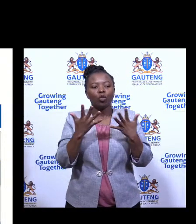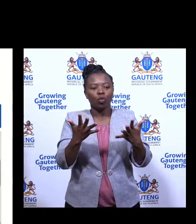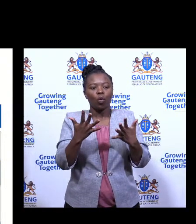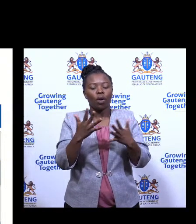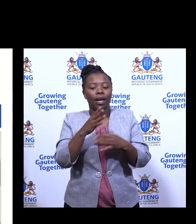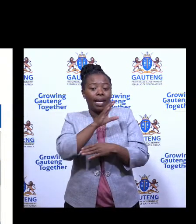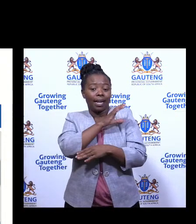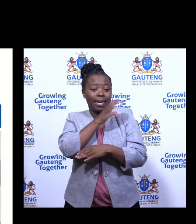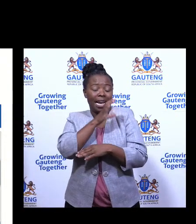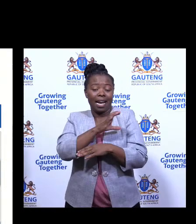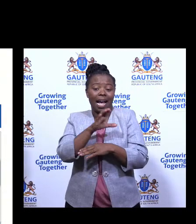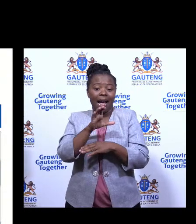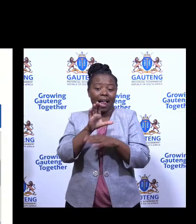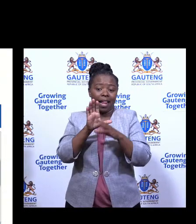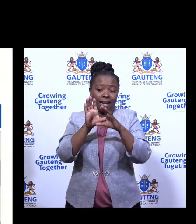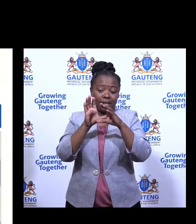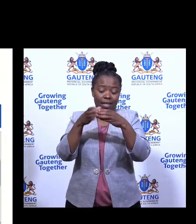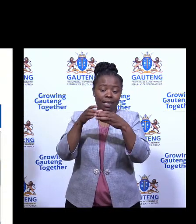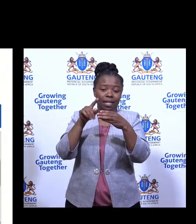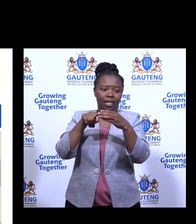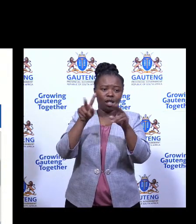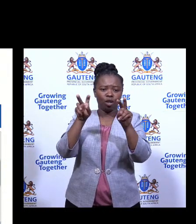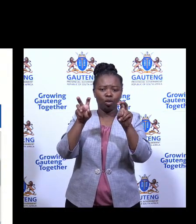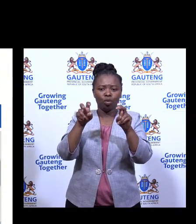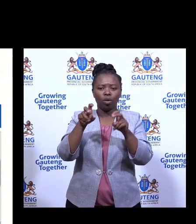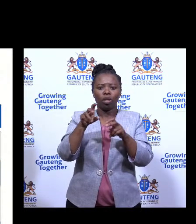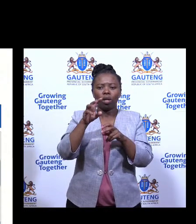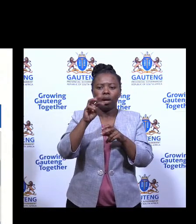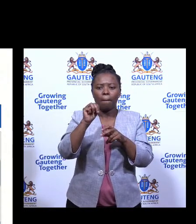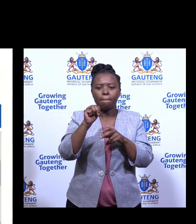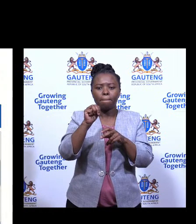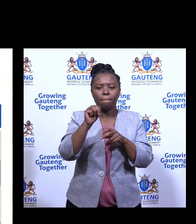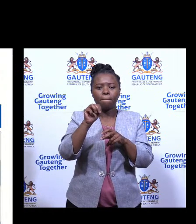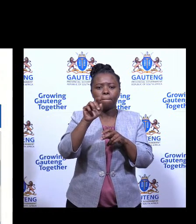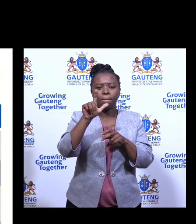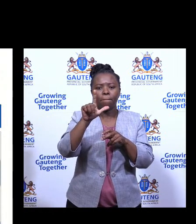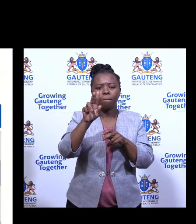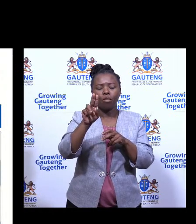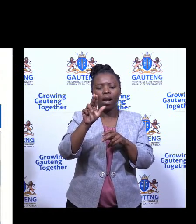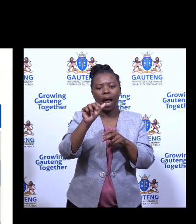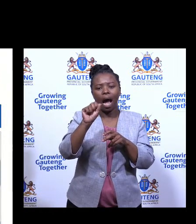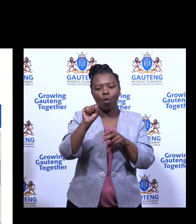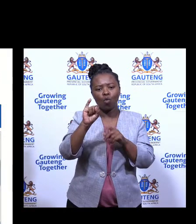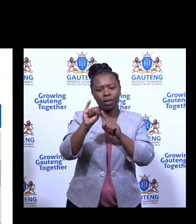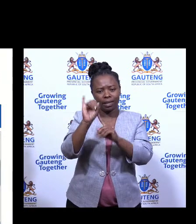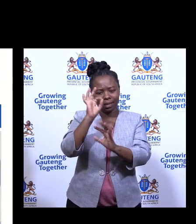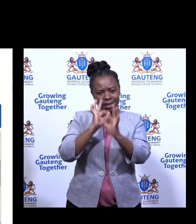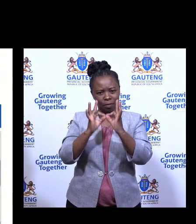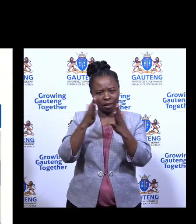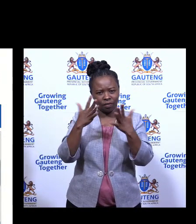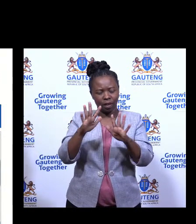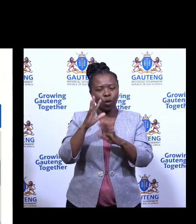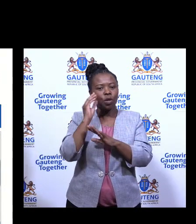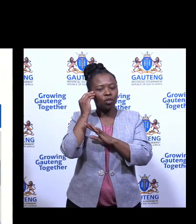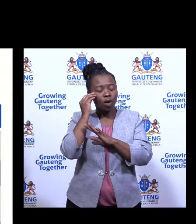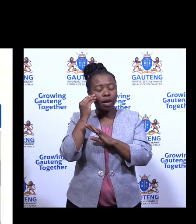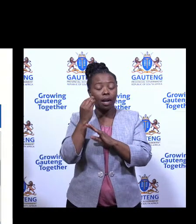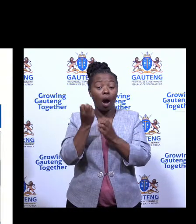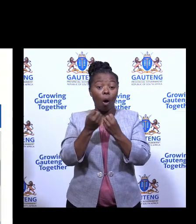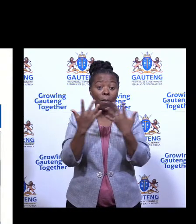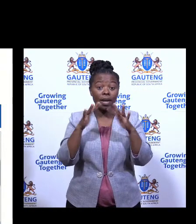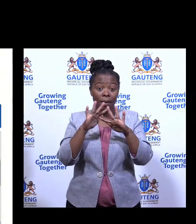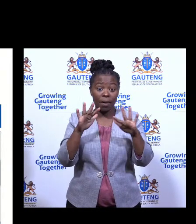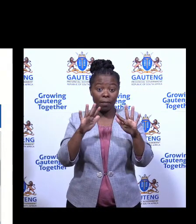the clinical issues raised by Prof Mlauzi. We always interested in how many people who have been infected